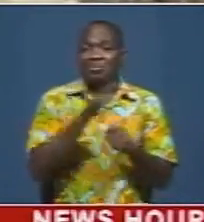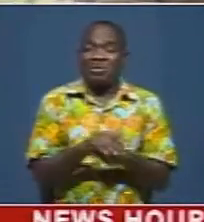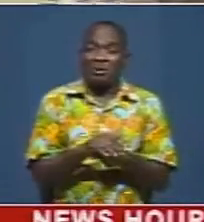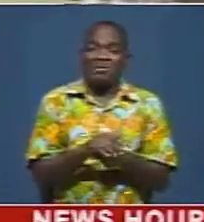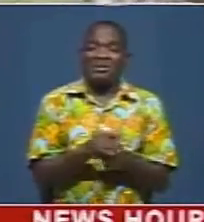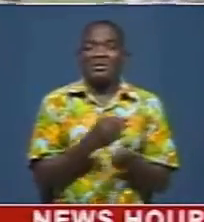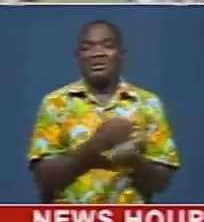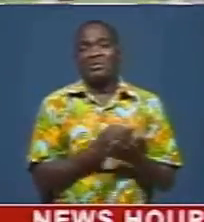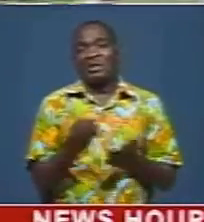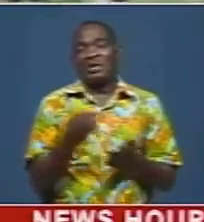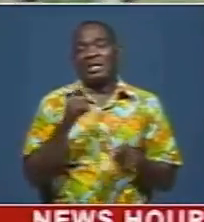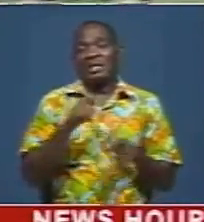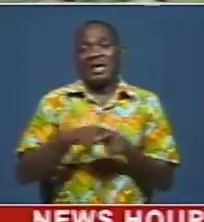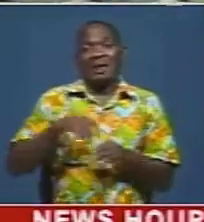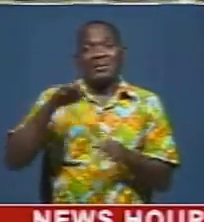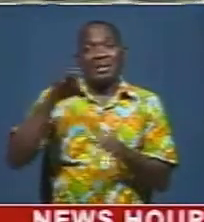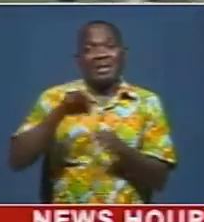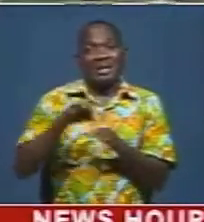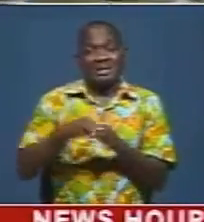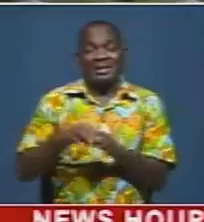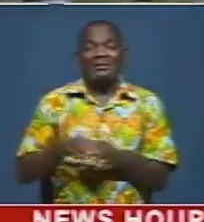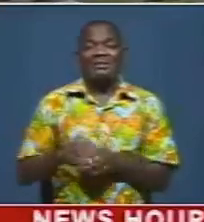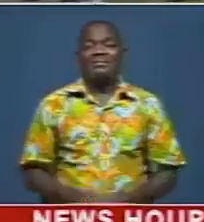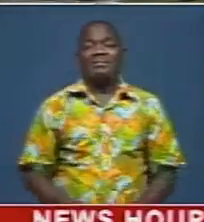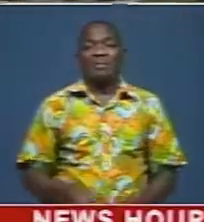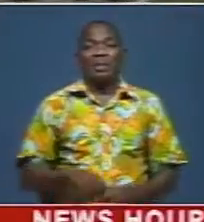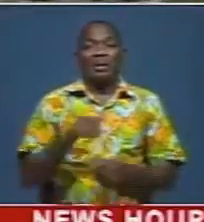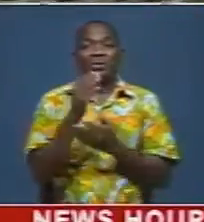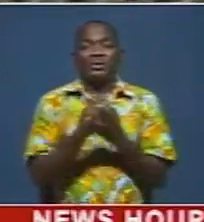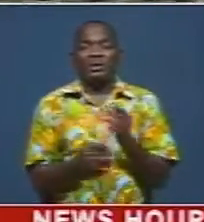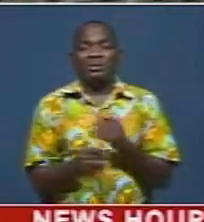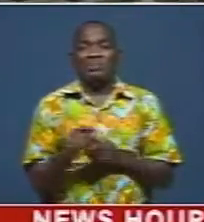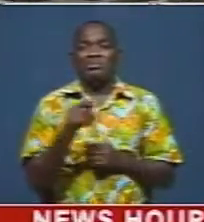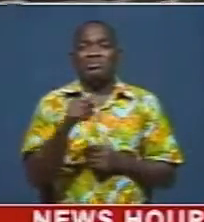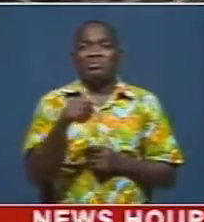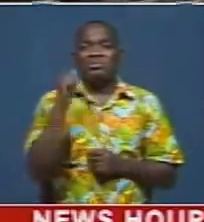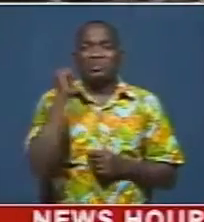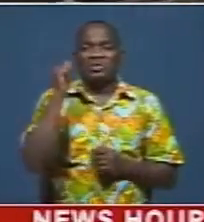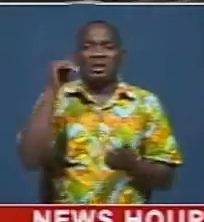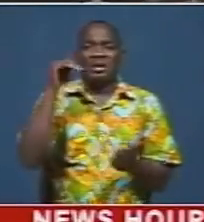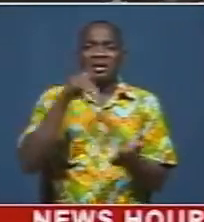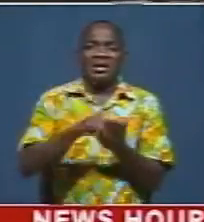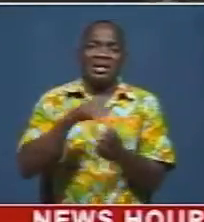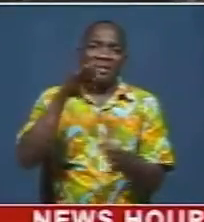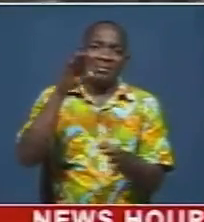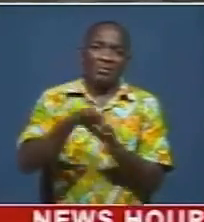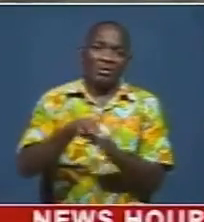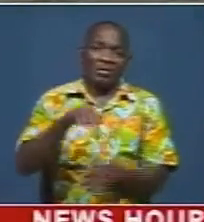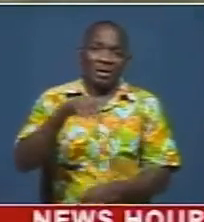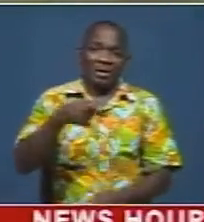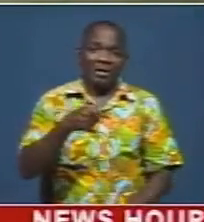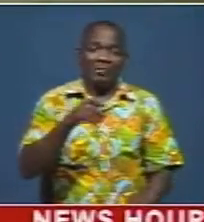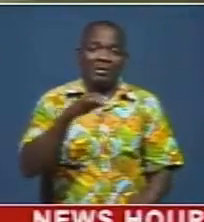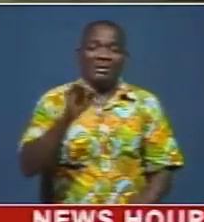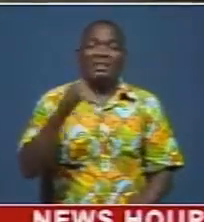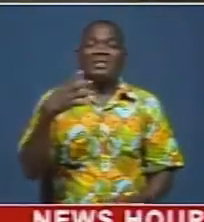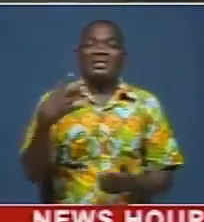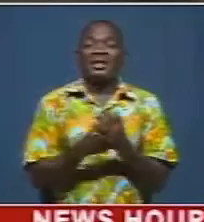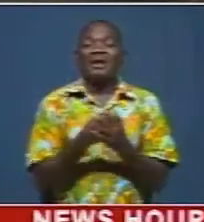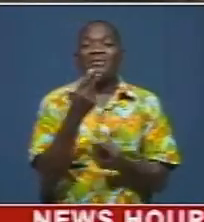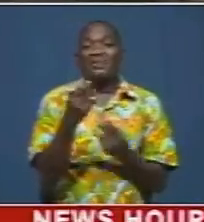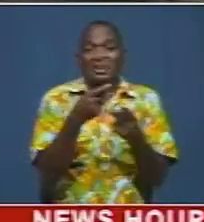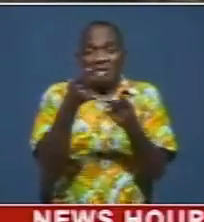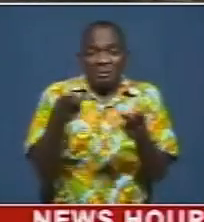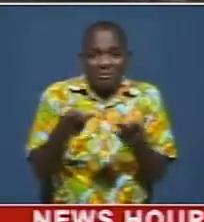them during their electioneering campaigns. Some threaten not to vote again. GBC News visited Inshaiso, one